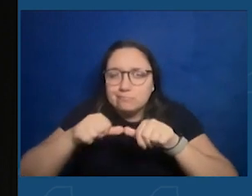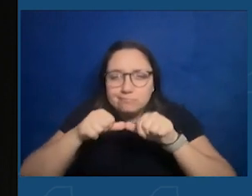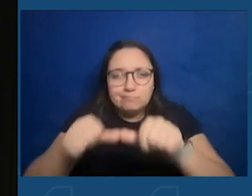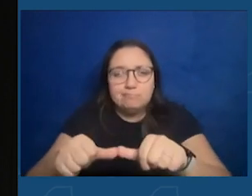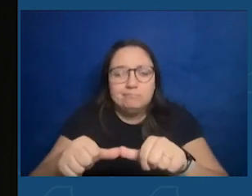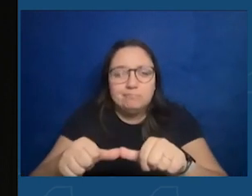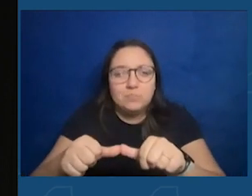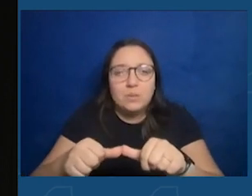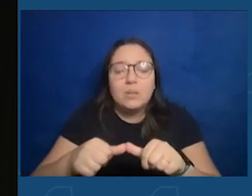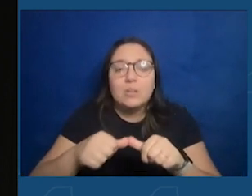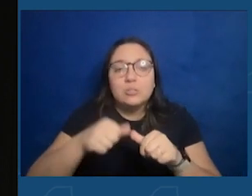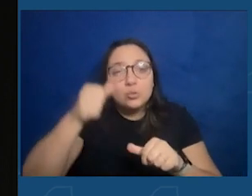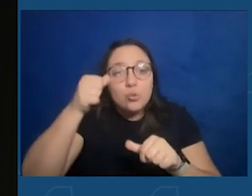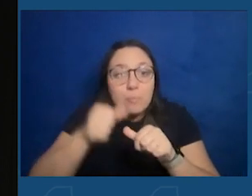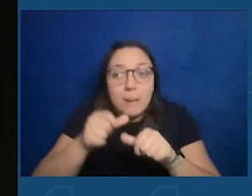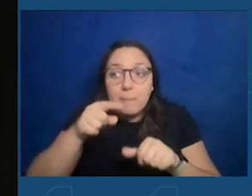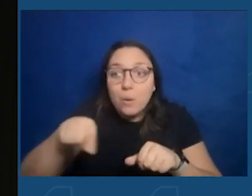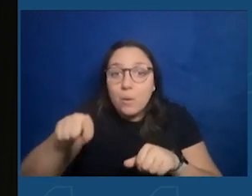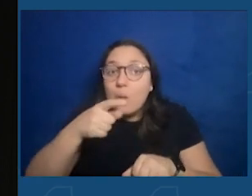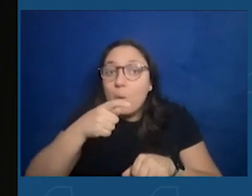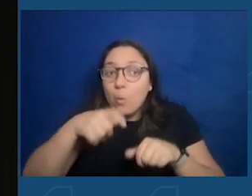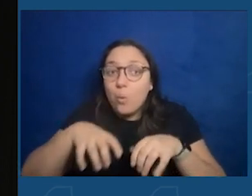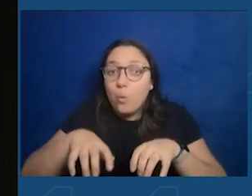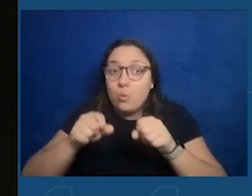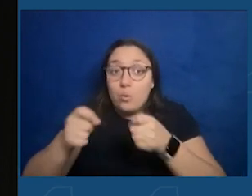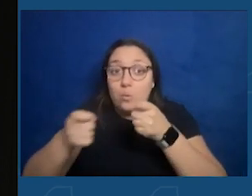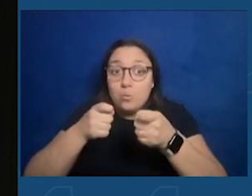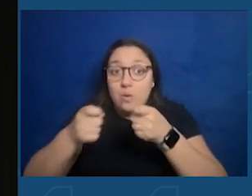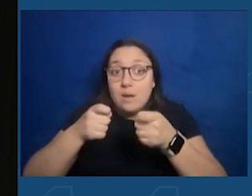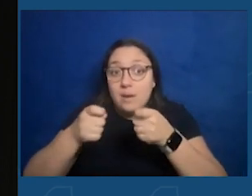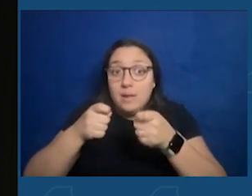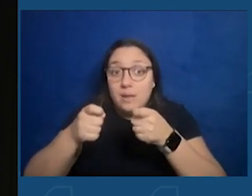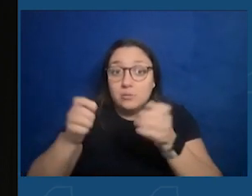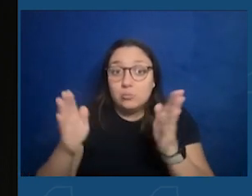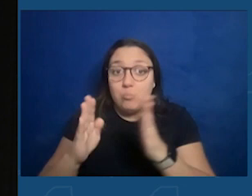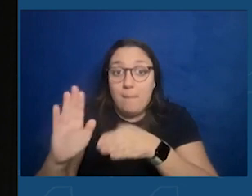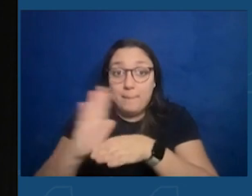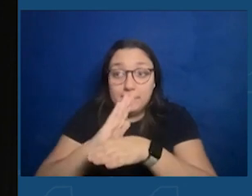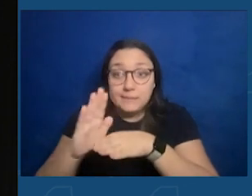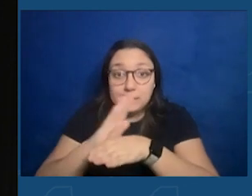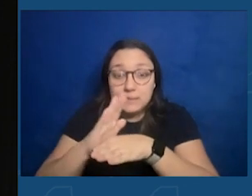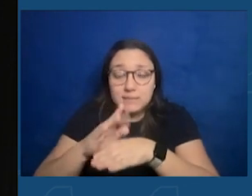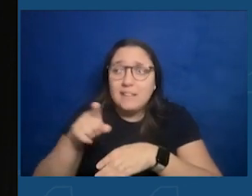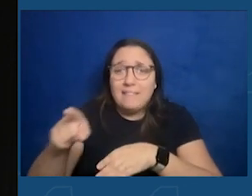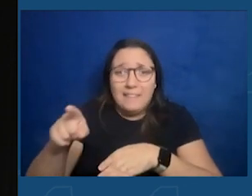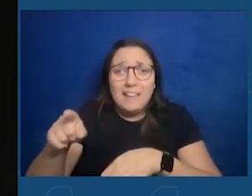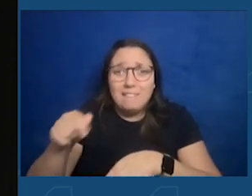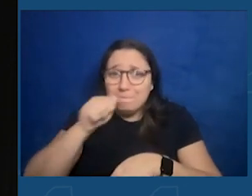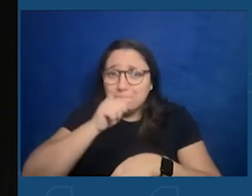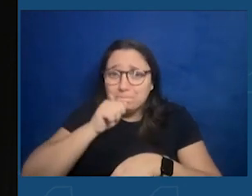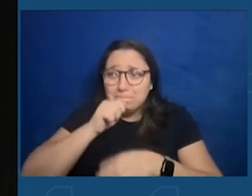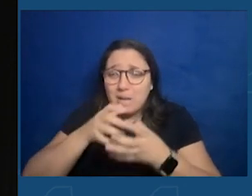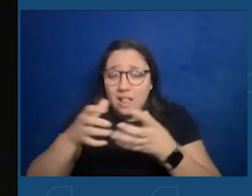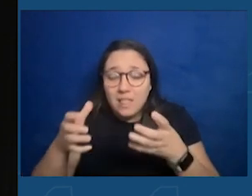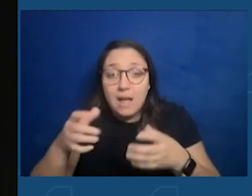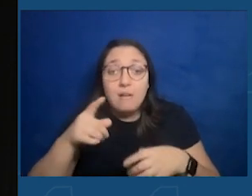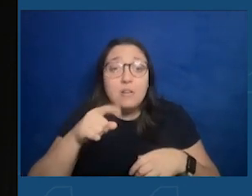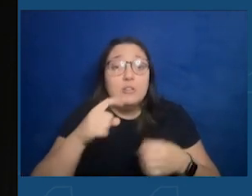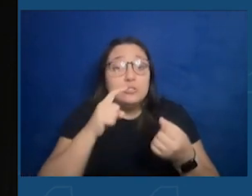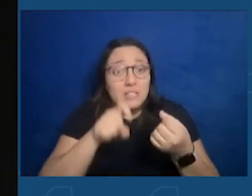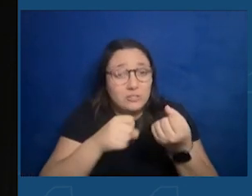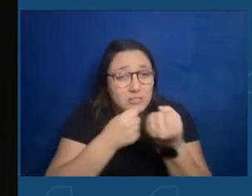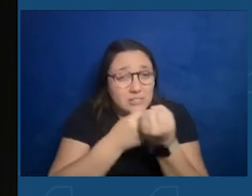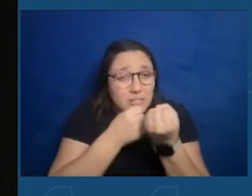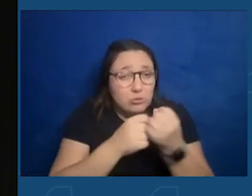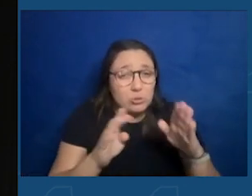running our small businesses in particular, how hard they've had it, and support them, and support our local restaurants and our retail shops. Get